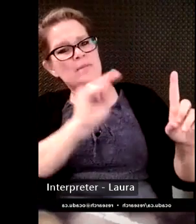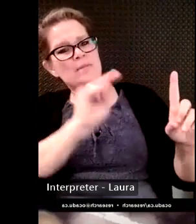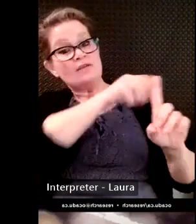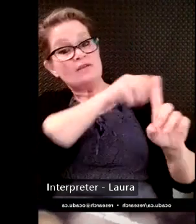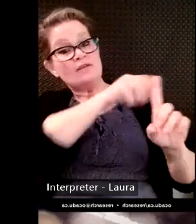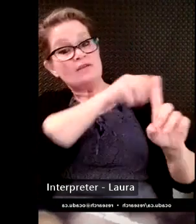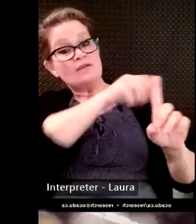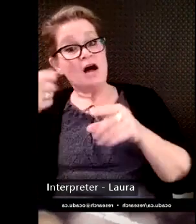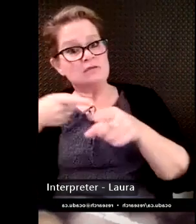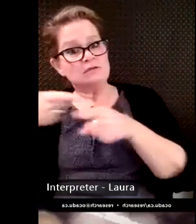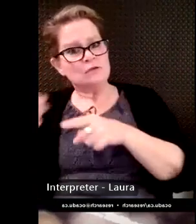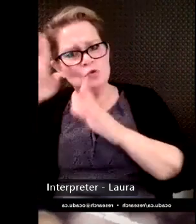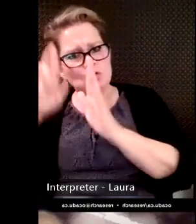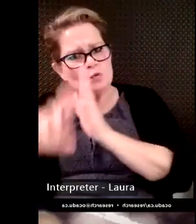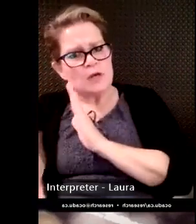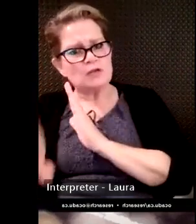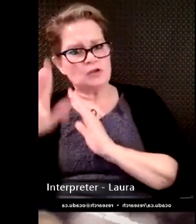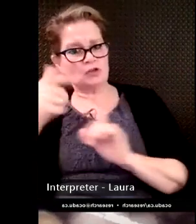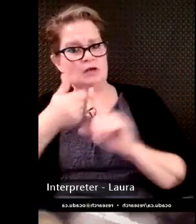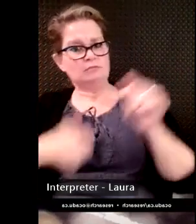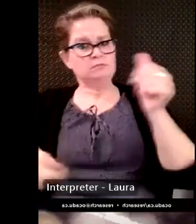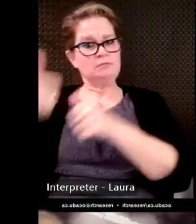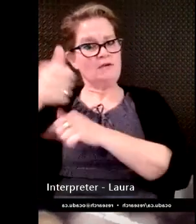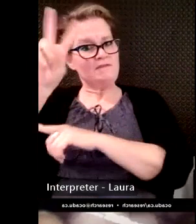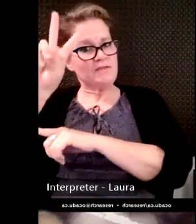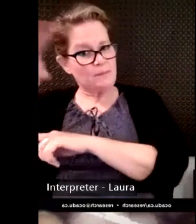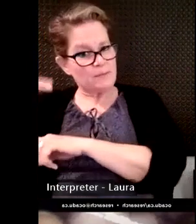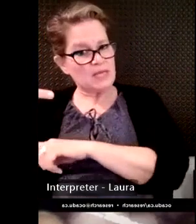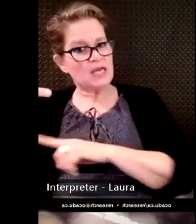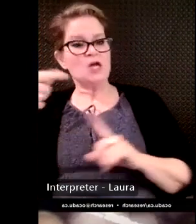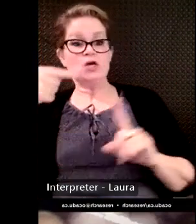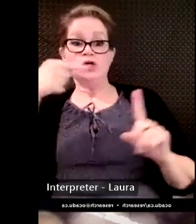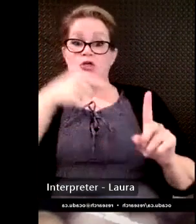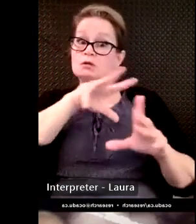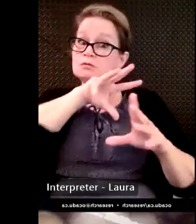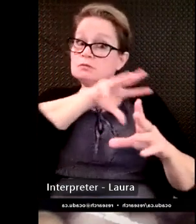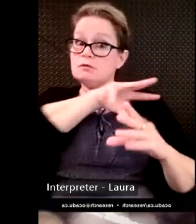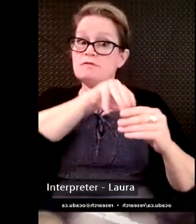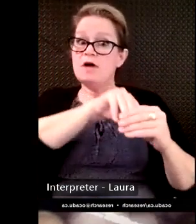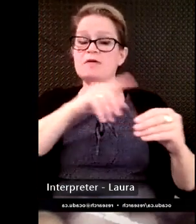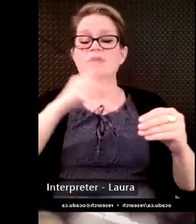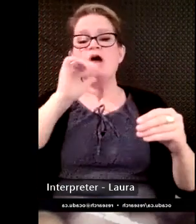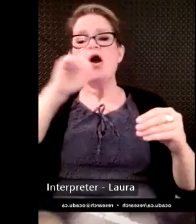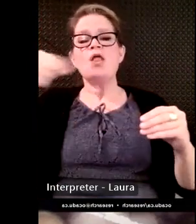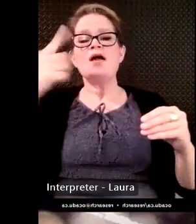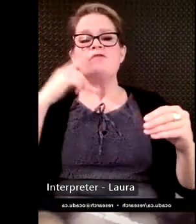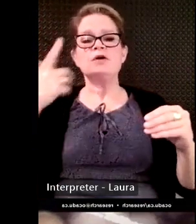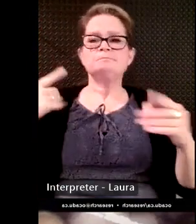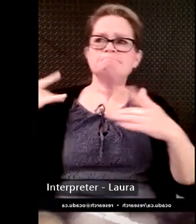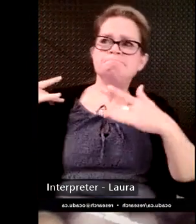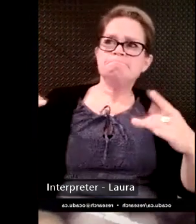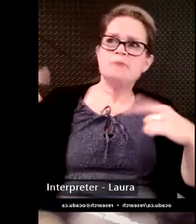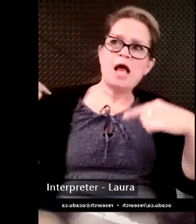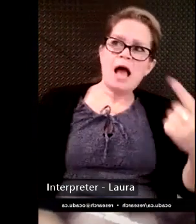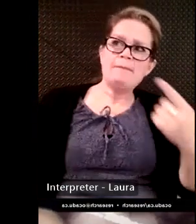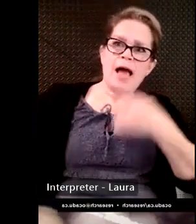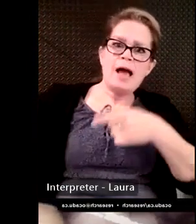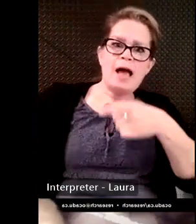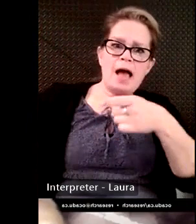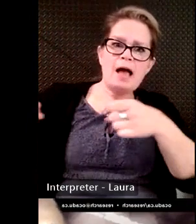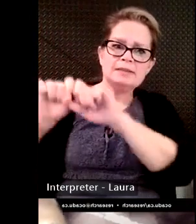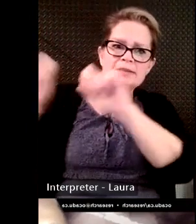just to fit into the systems, but to change the systems. Pam is someone who's come to mind as someone who refuses to look